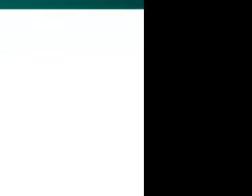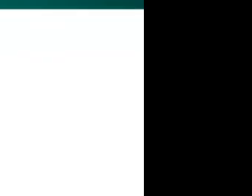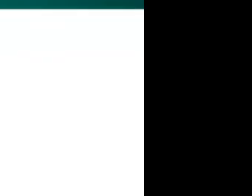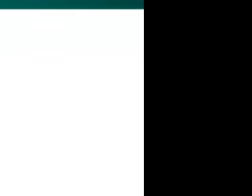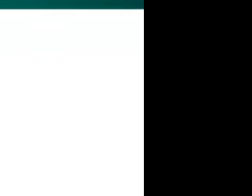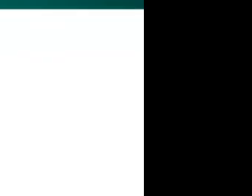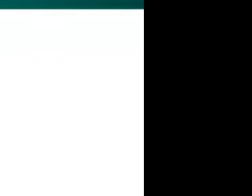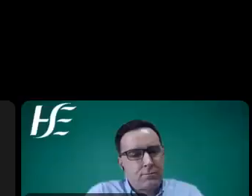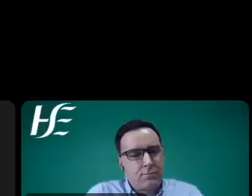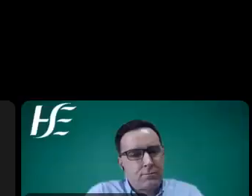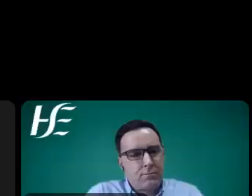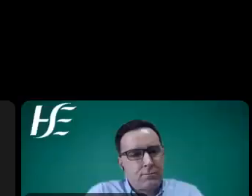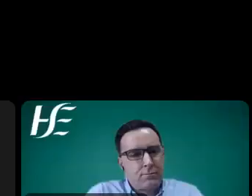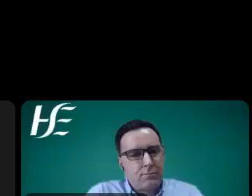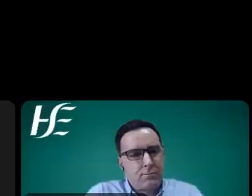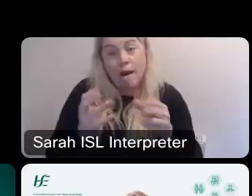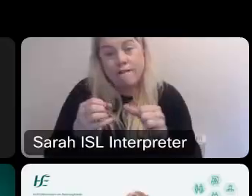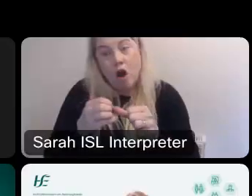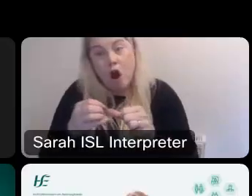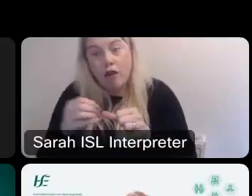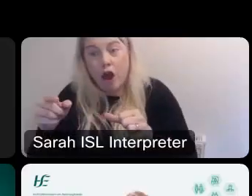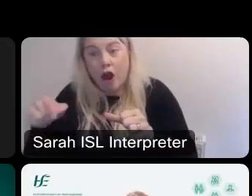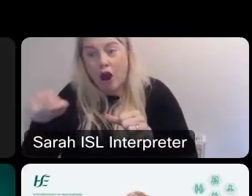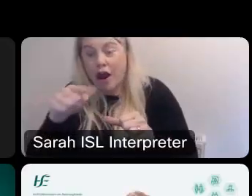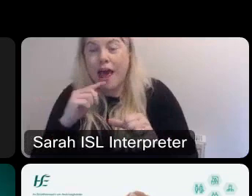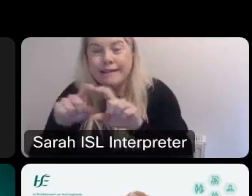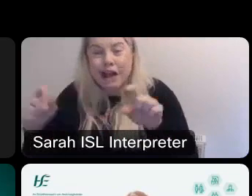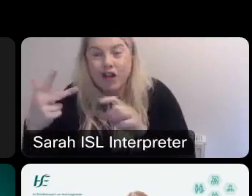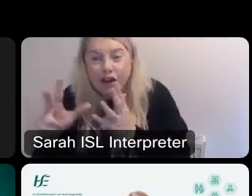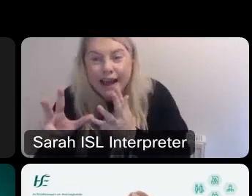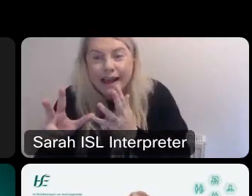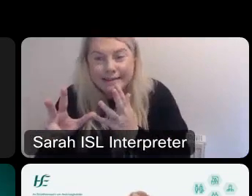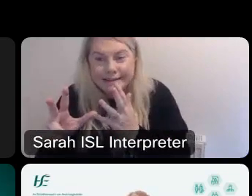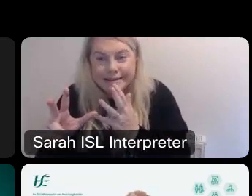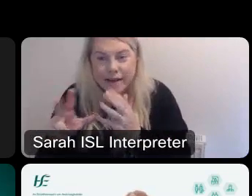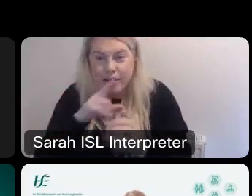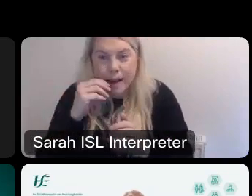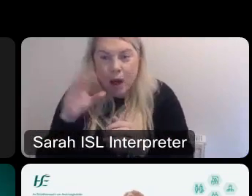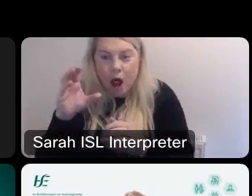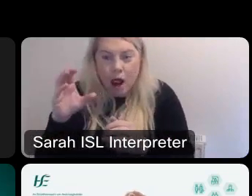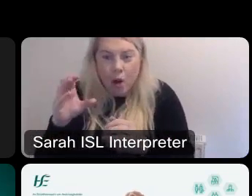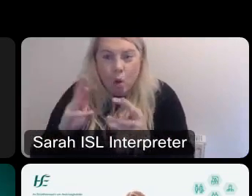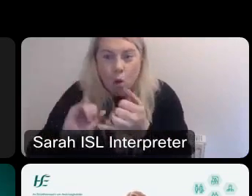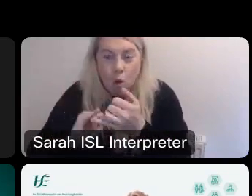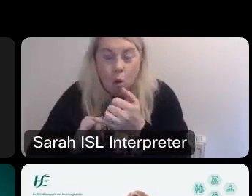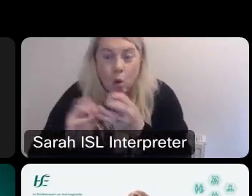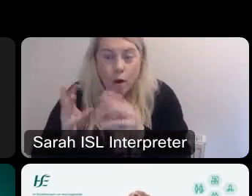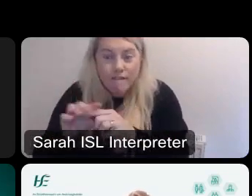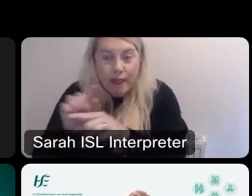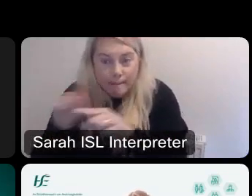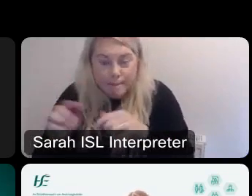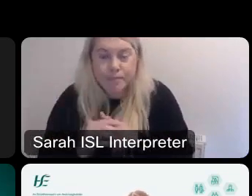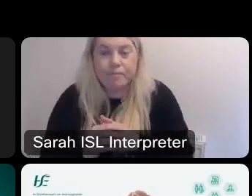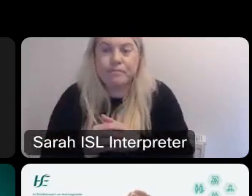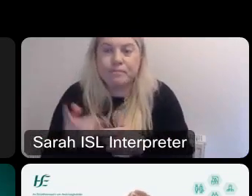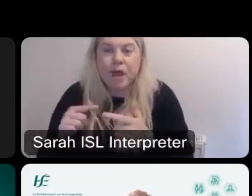not the direct employer. So thinking about those Section 38s, and indeed separately questions about